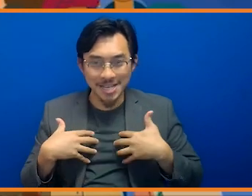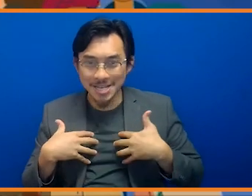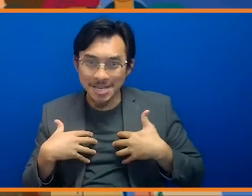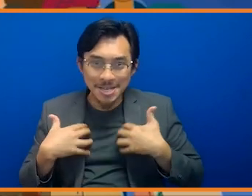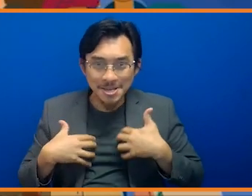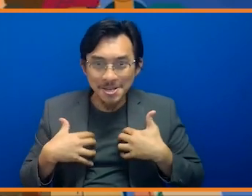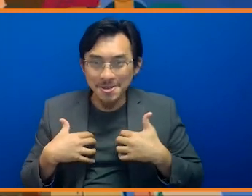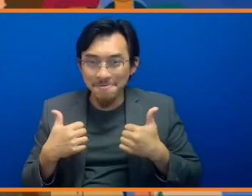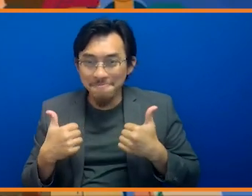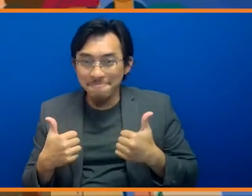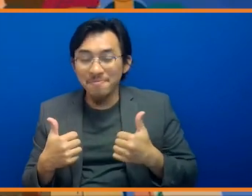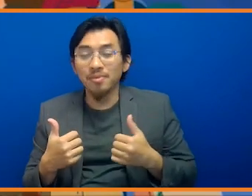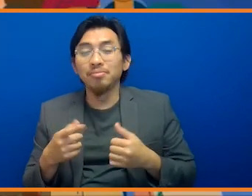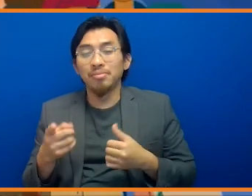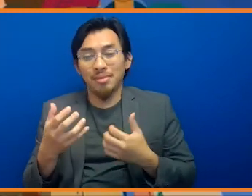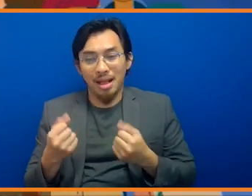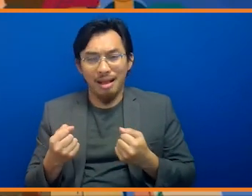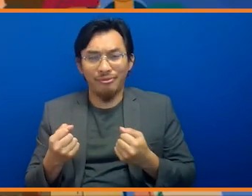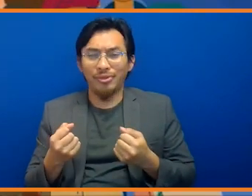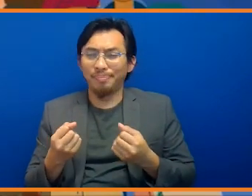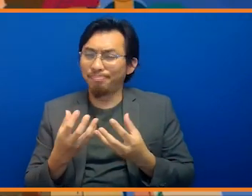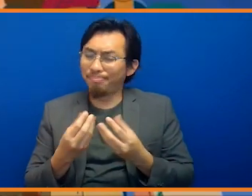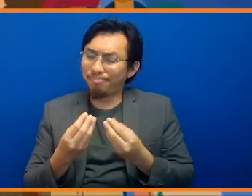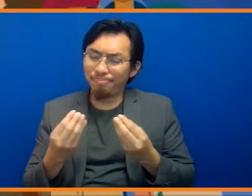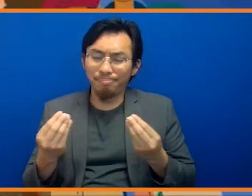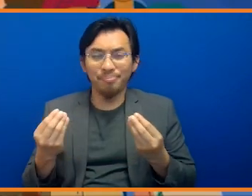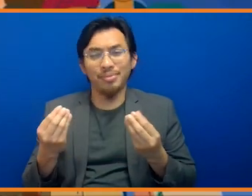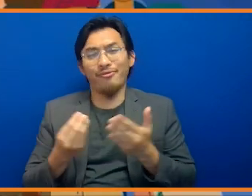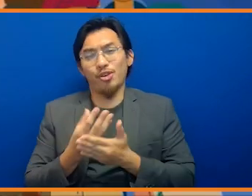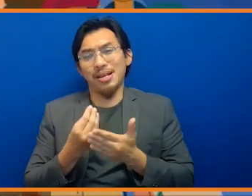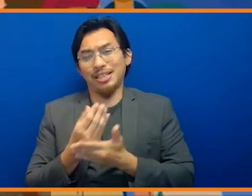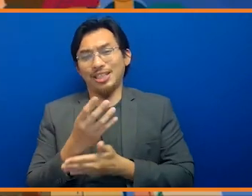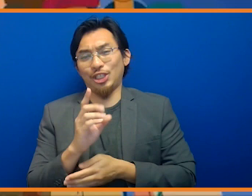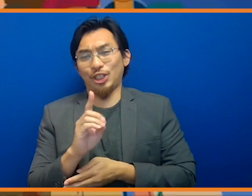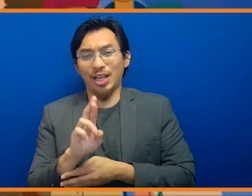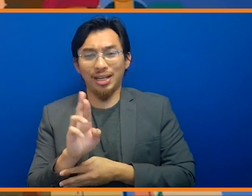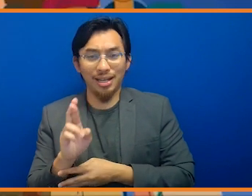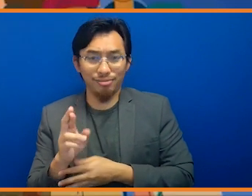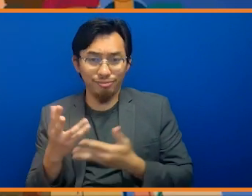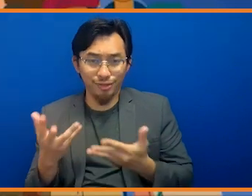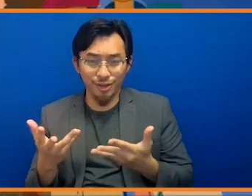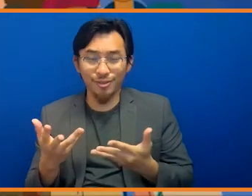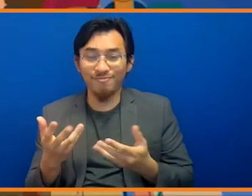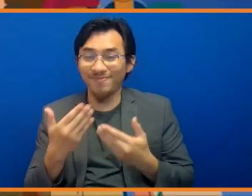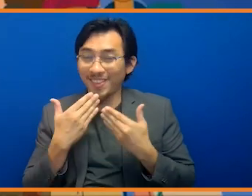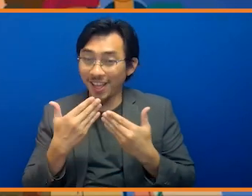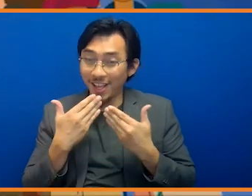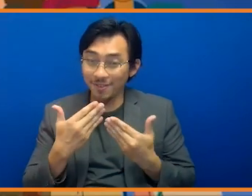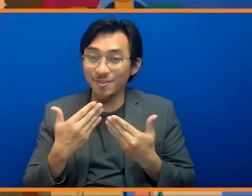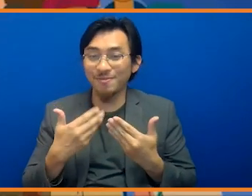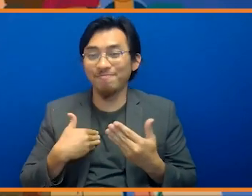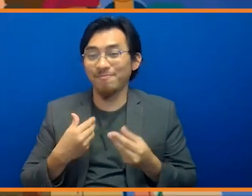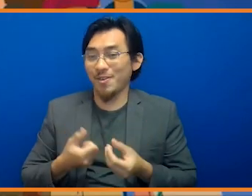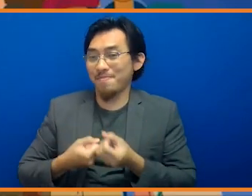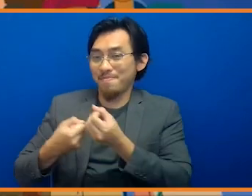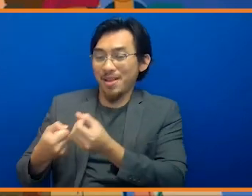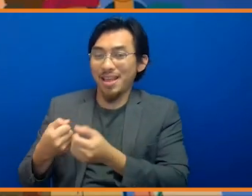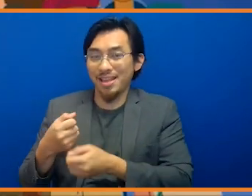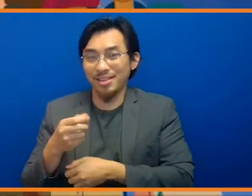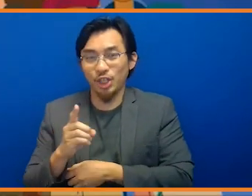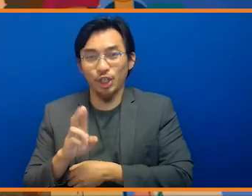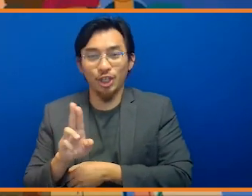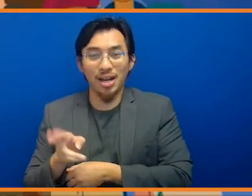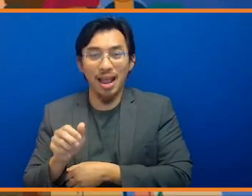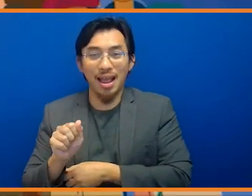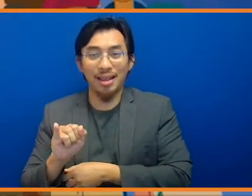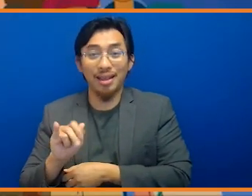already equipped with so many information about the RR. So that's all from me. Thank you. And I hand back to Dr. Haekal. Thank you. Yeah,